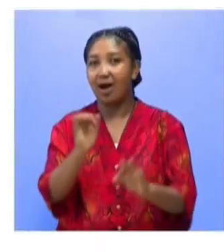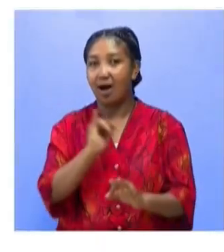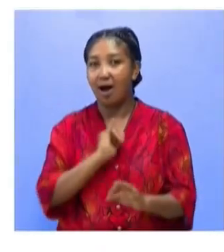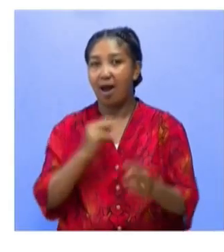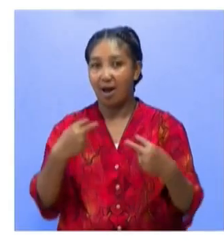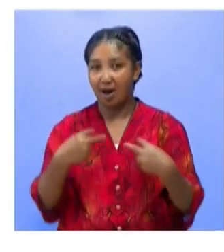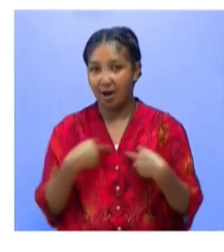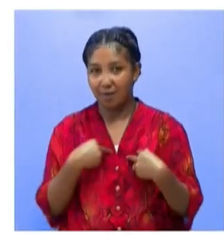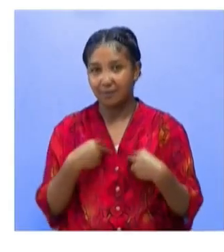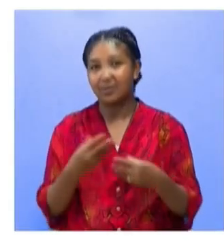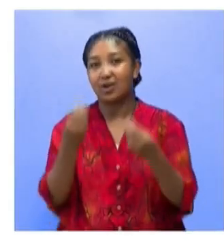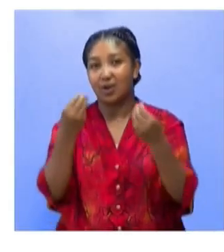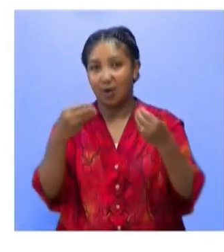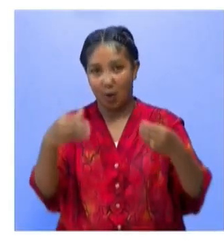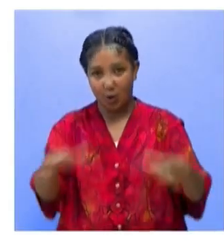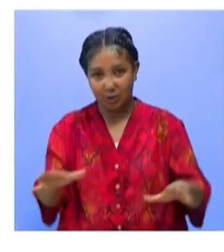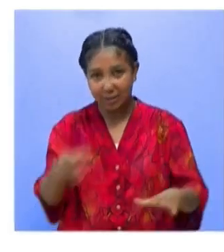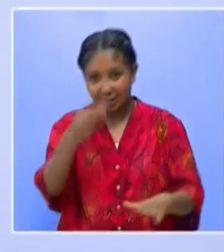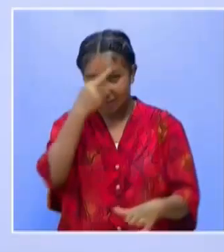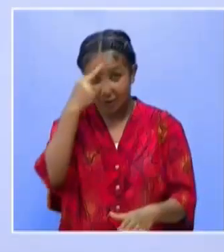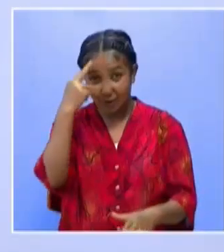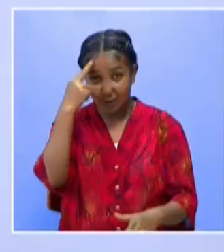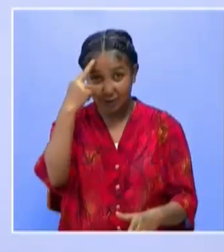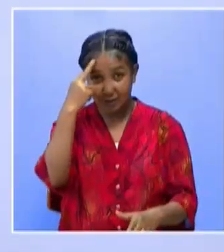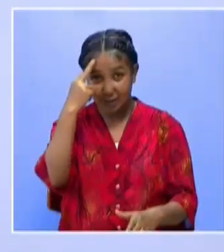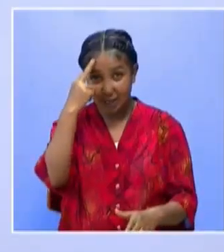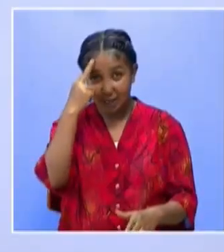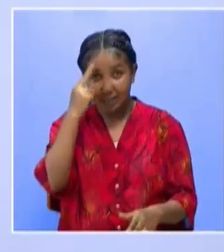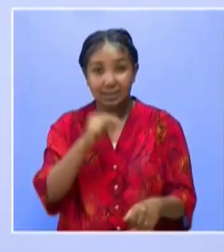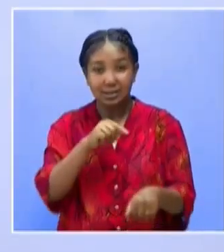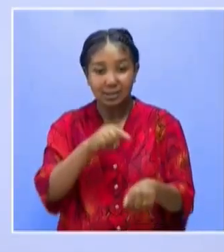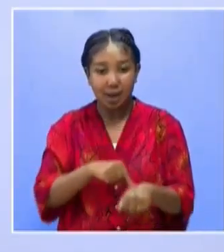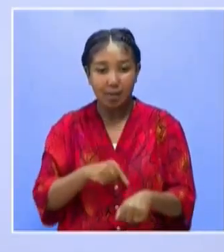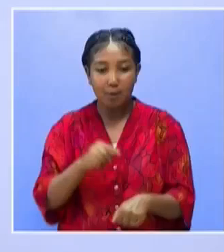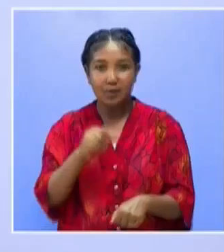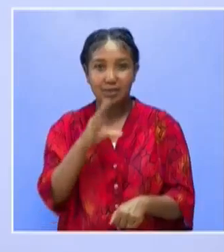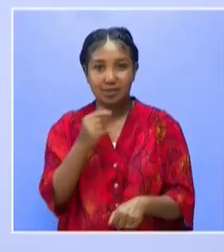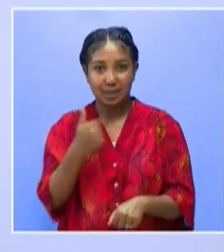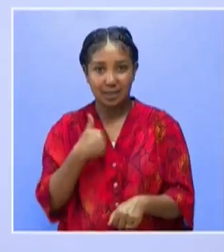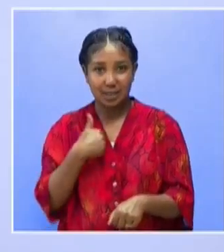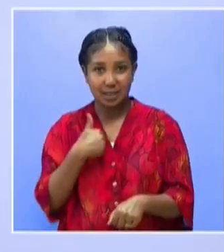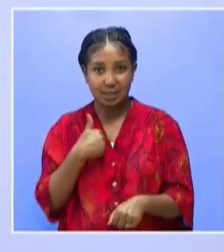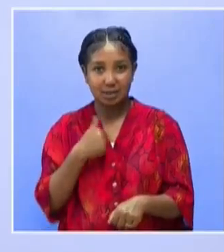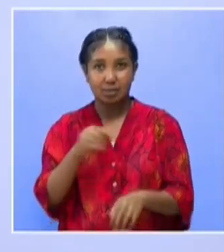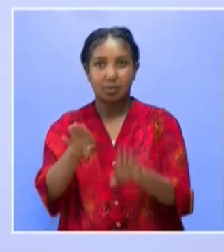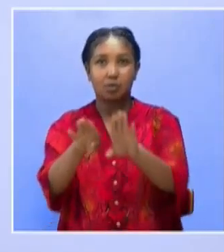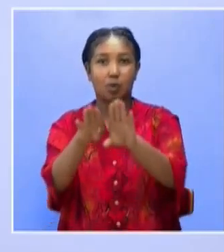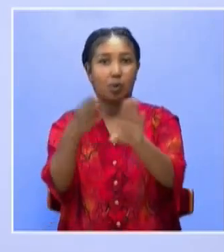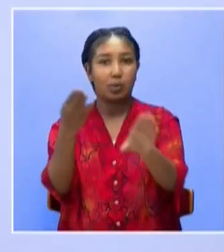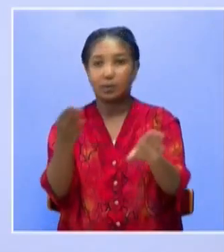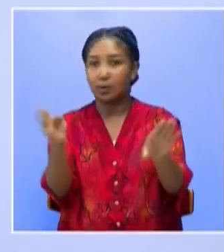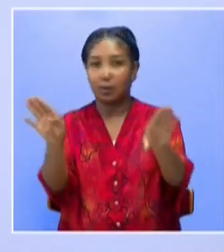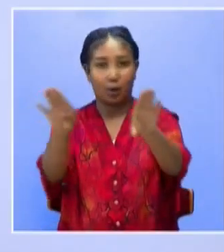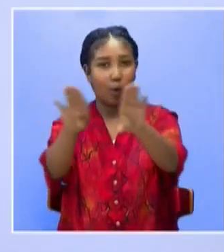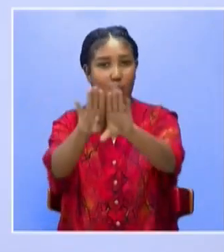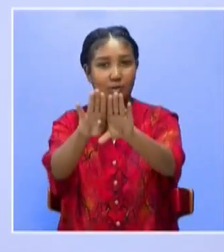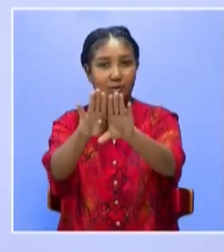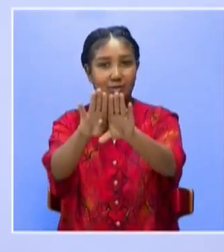have lost. Because at the time of speaking, the door is what?